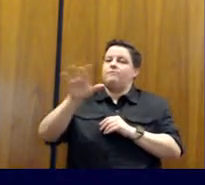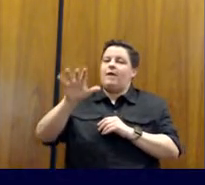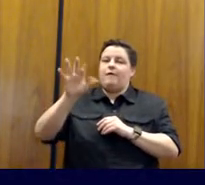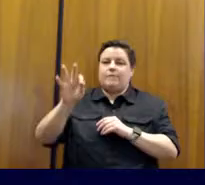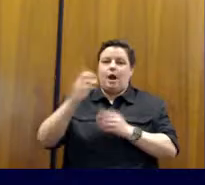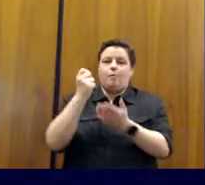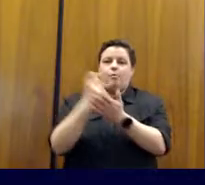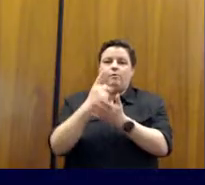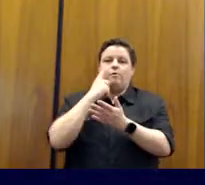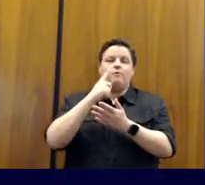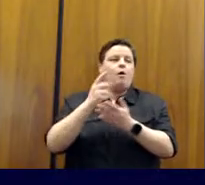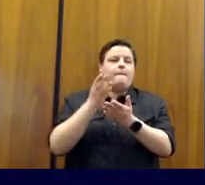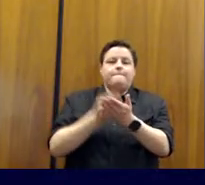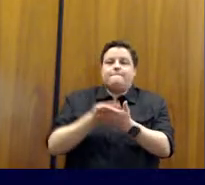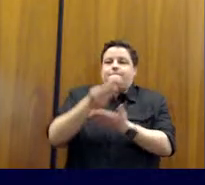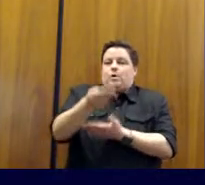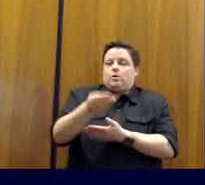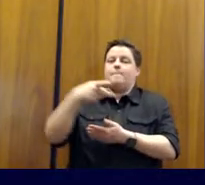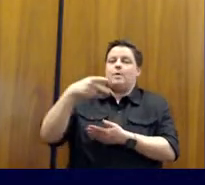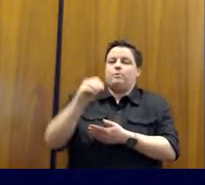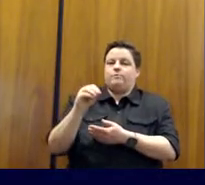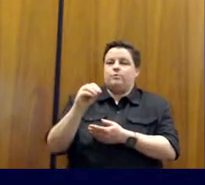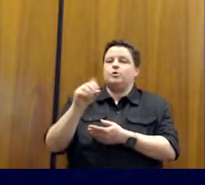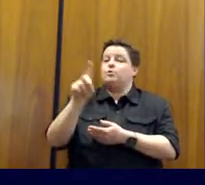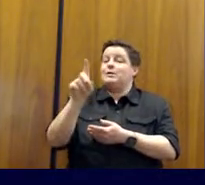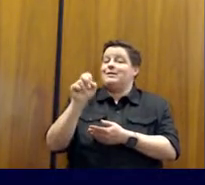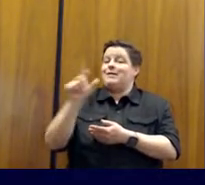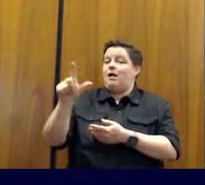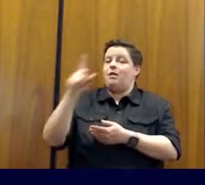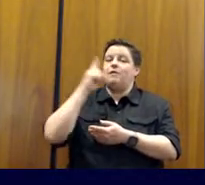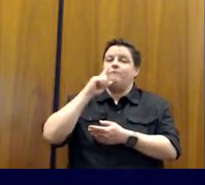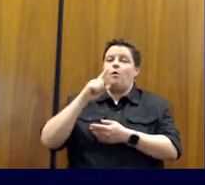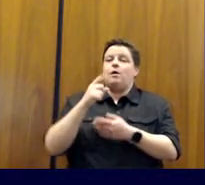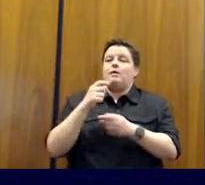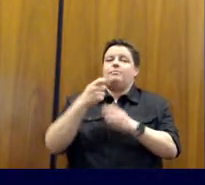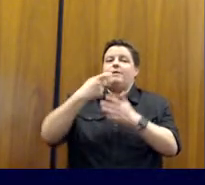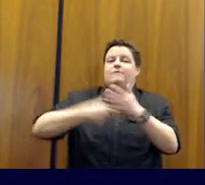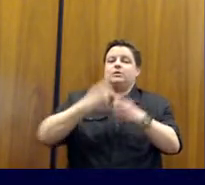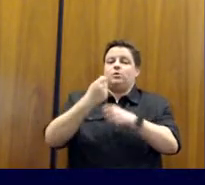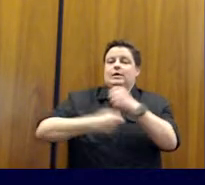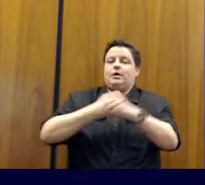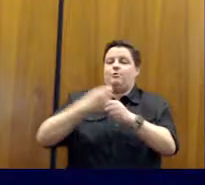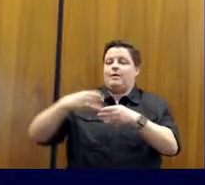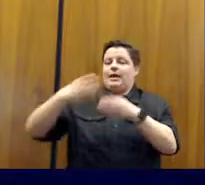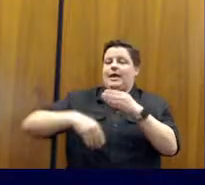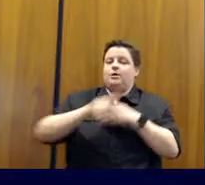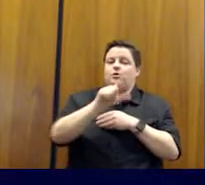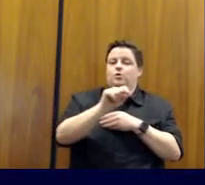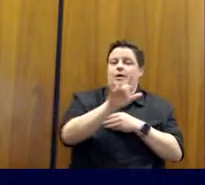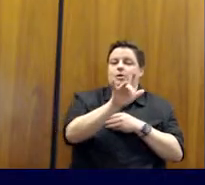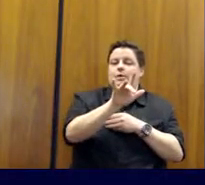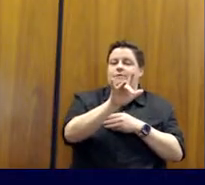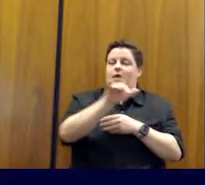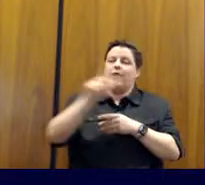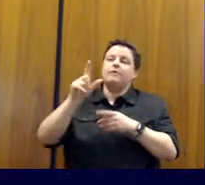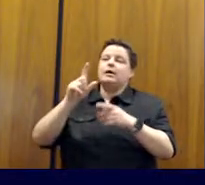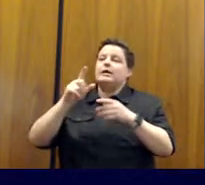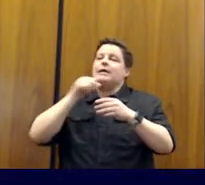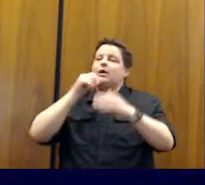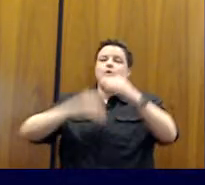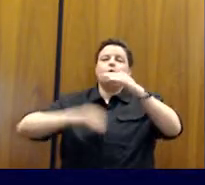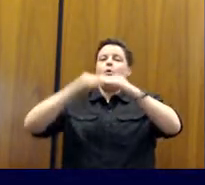25-1159, approval of a purchase order to Dell Incorporated for fiscal year ending 2025 in amount not to exceed